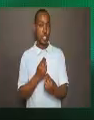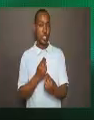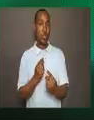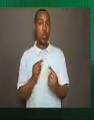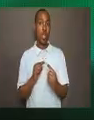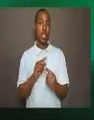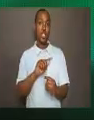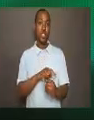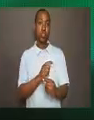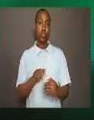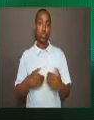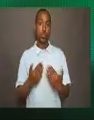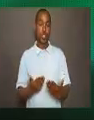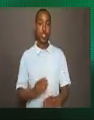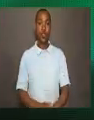the tissue.